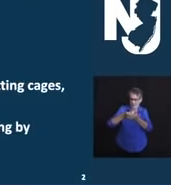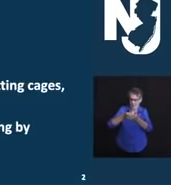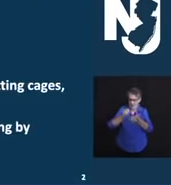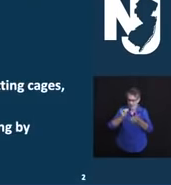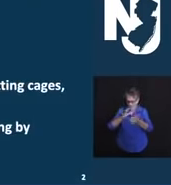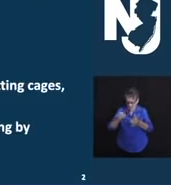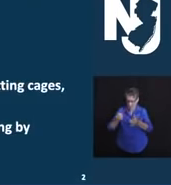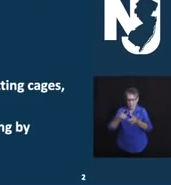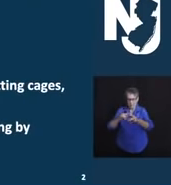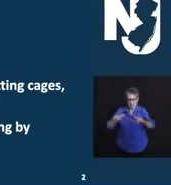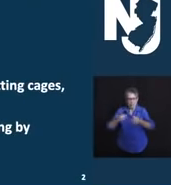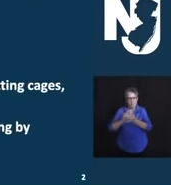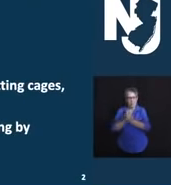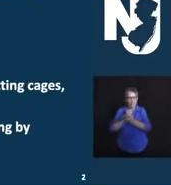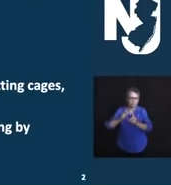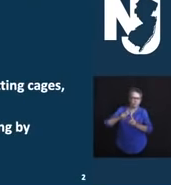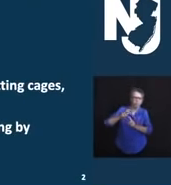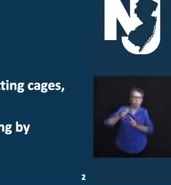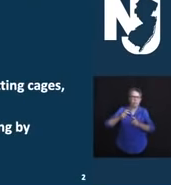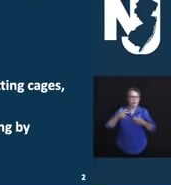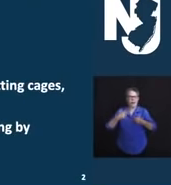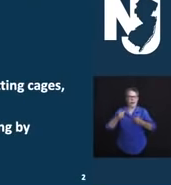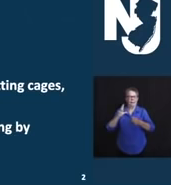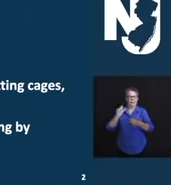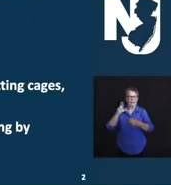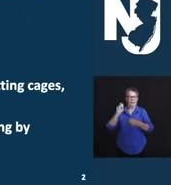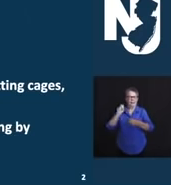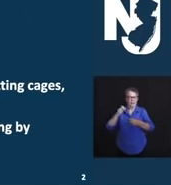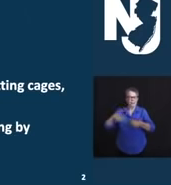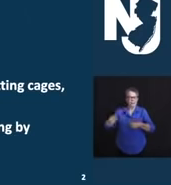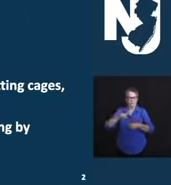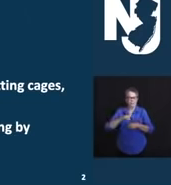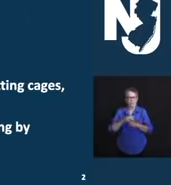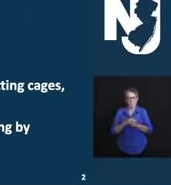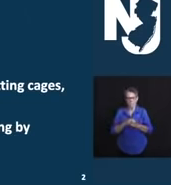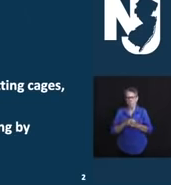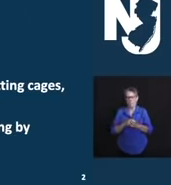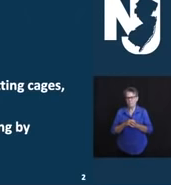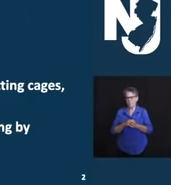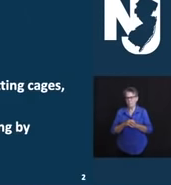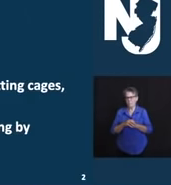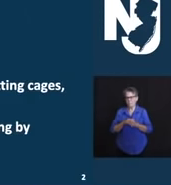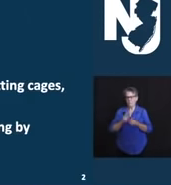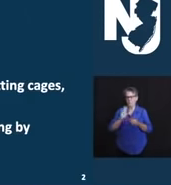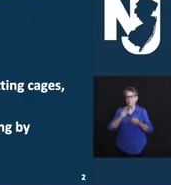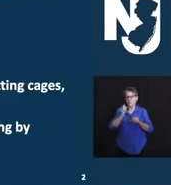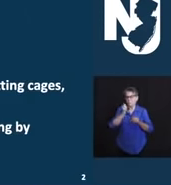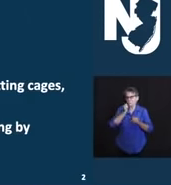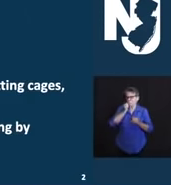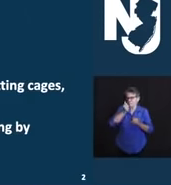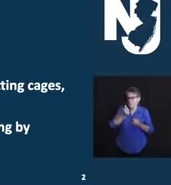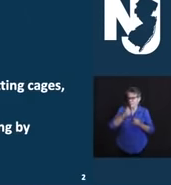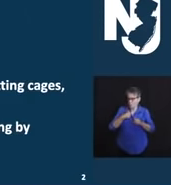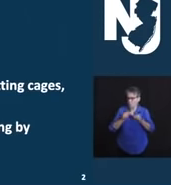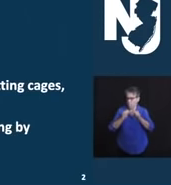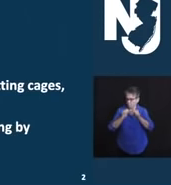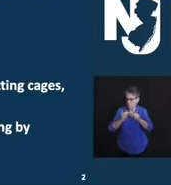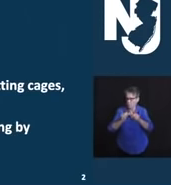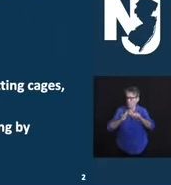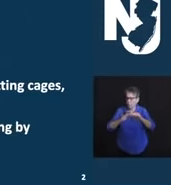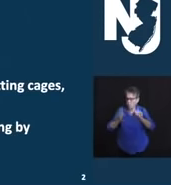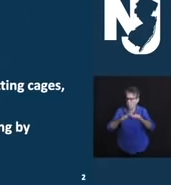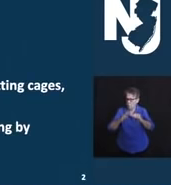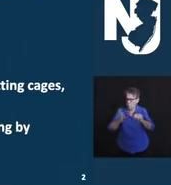as well, we will continue down the road to restart and recovery as we allow for our casinos to reopen, for